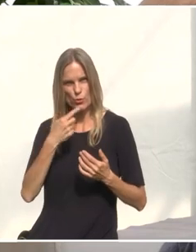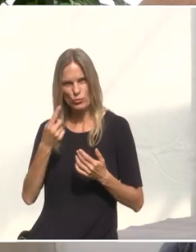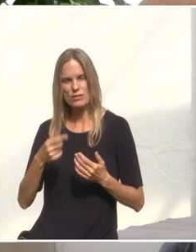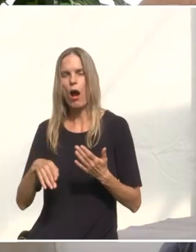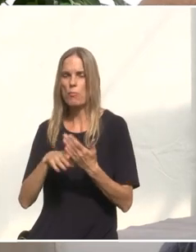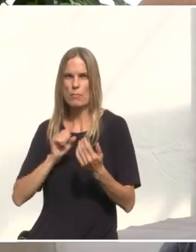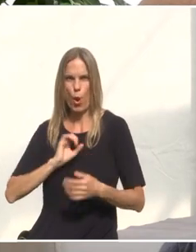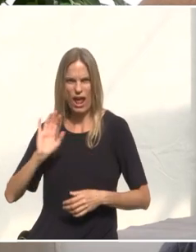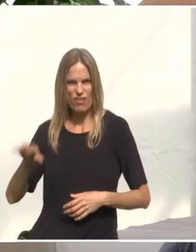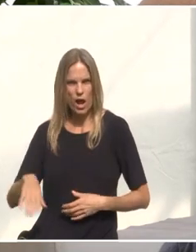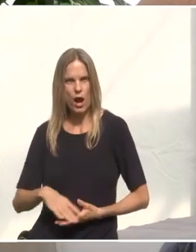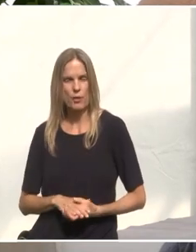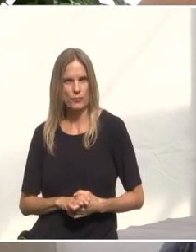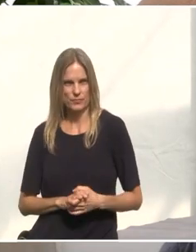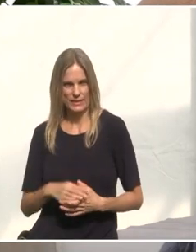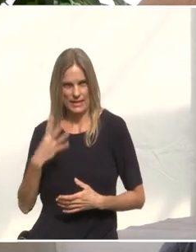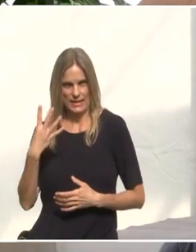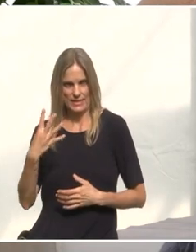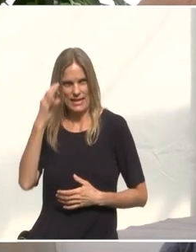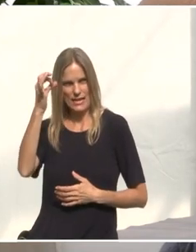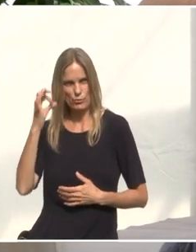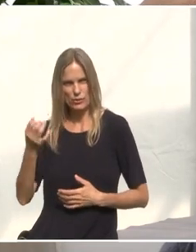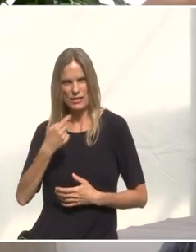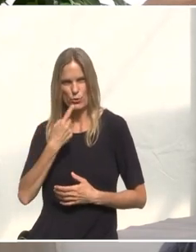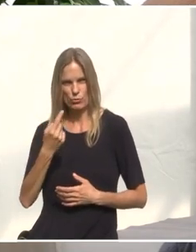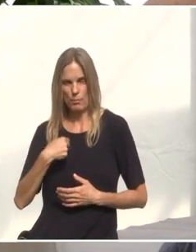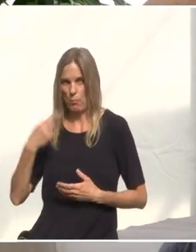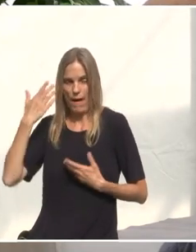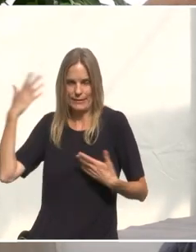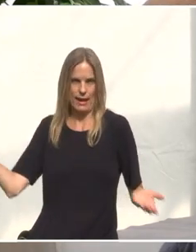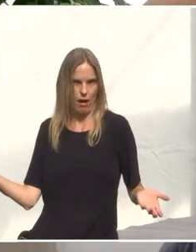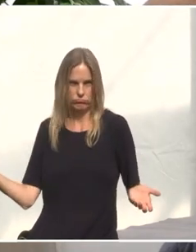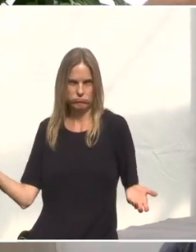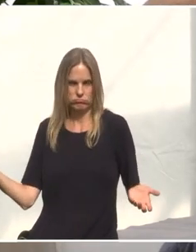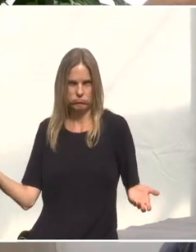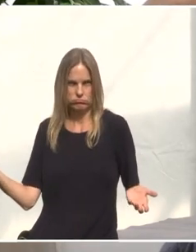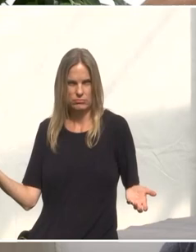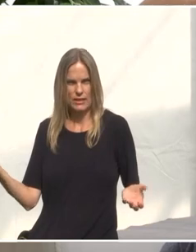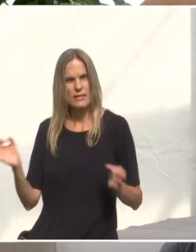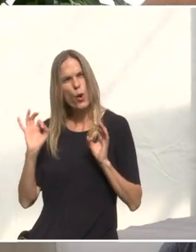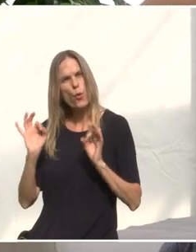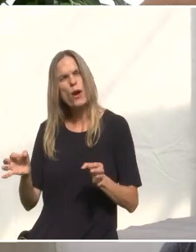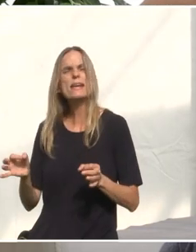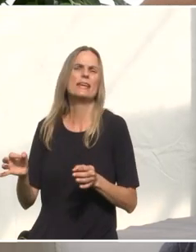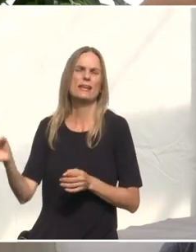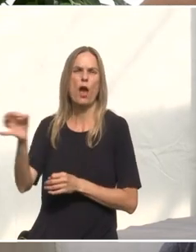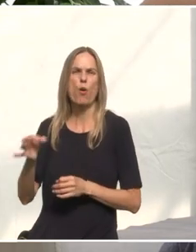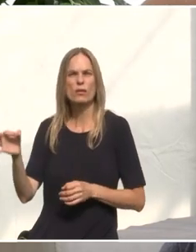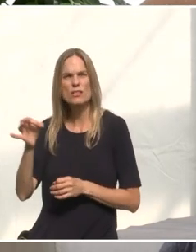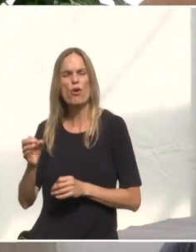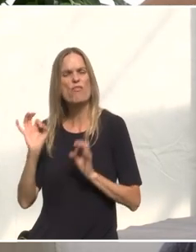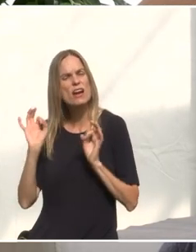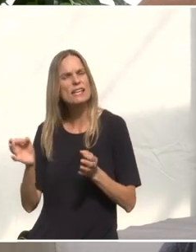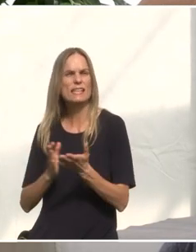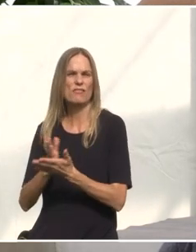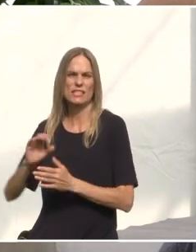help, and 4% told that I don't know what's the right organization, what's the right way, or who is that